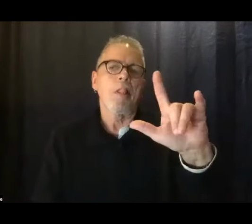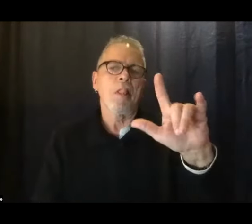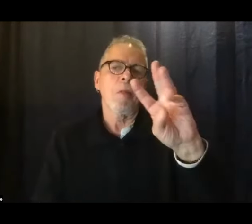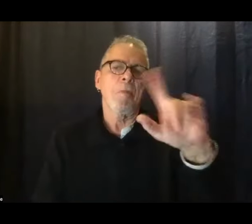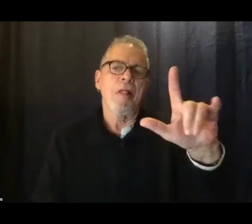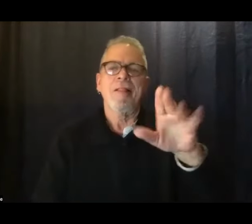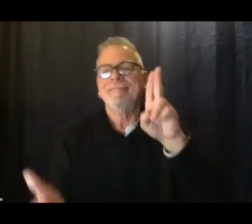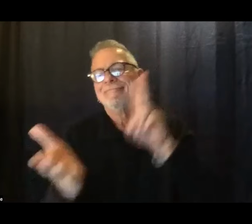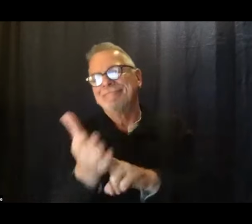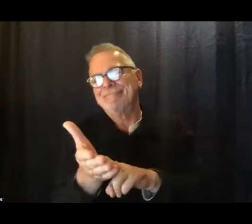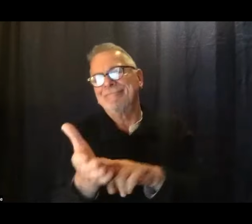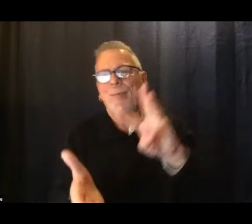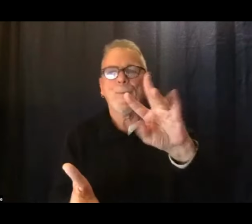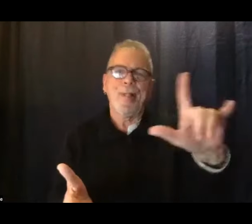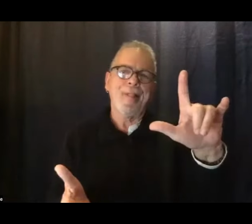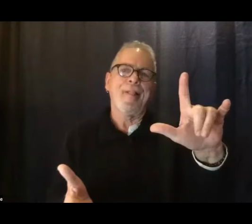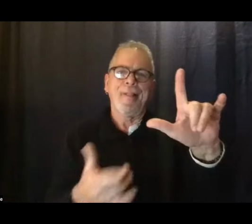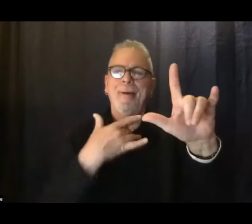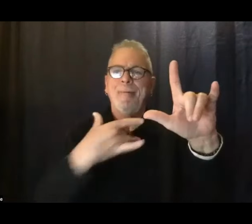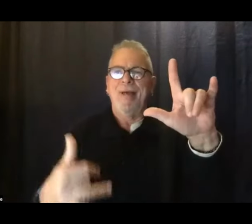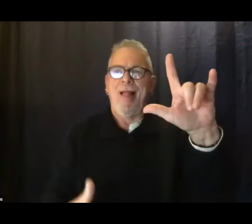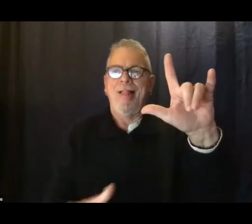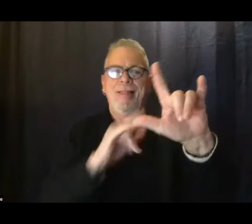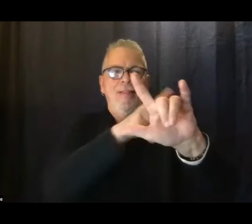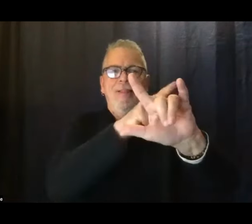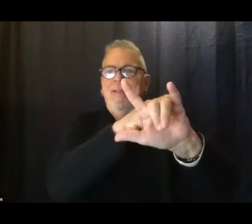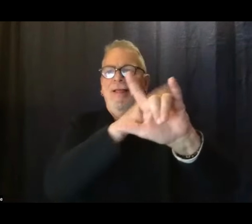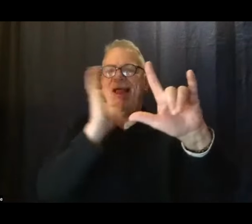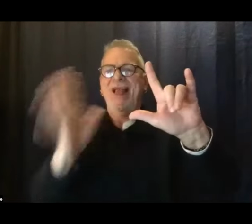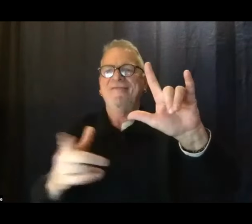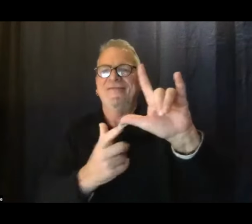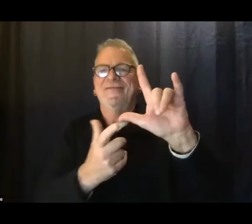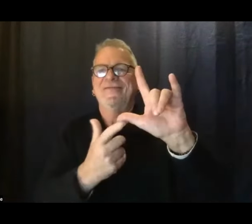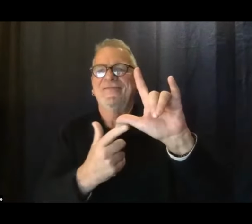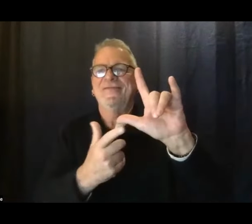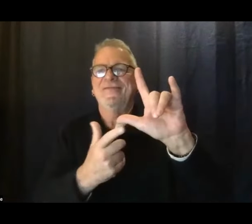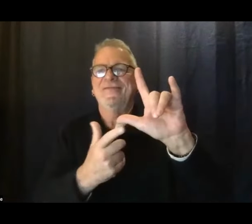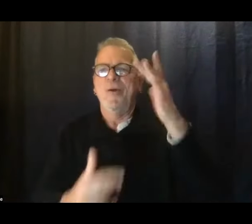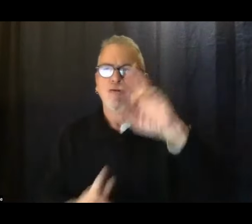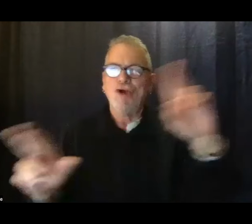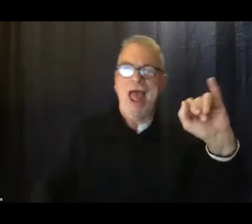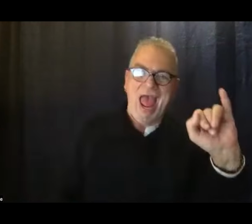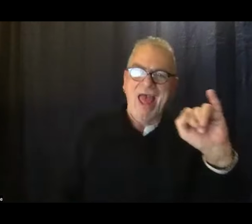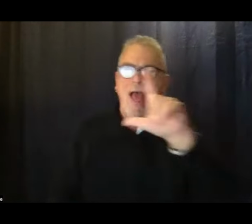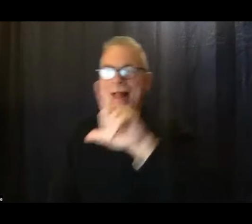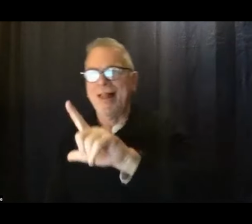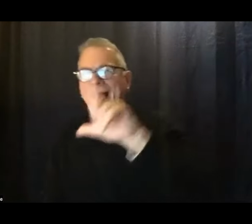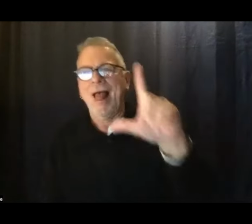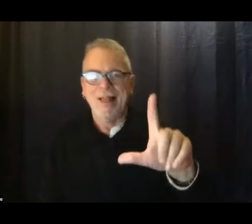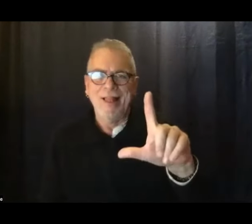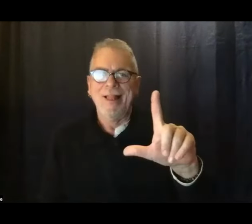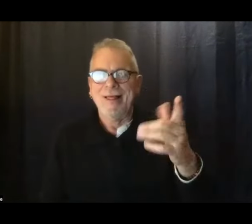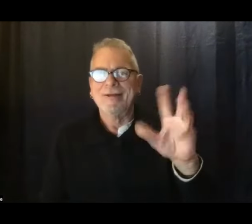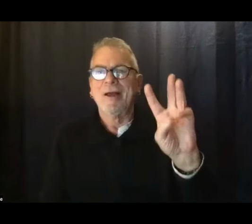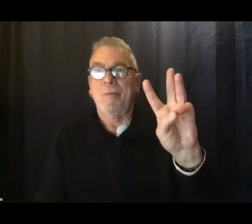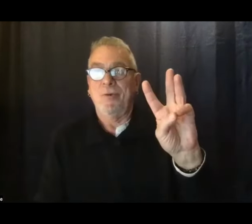When? Will. If you're going to sign a will, typically the I and L are left